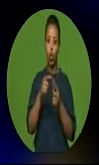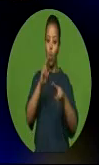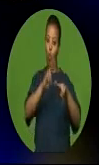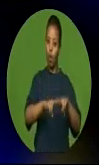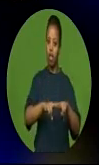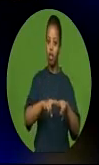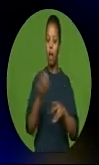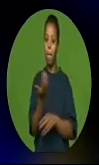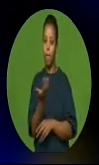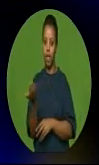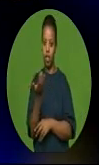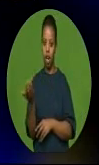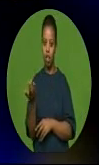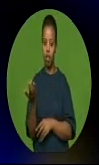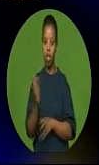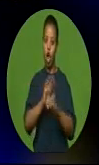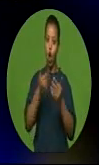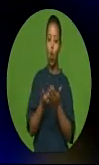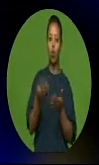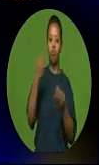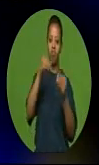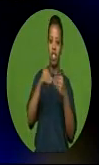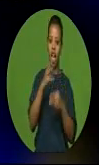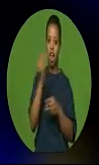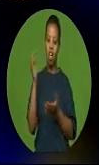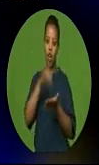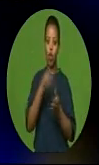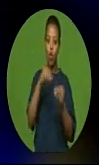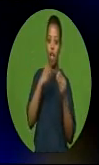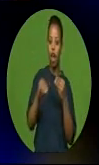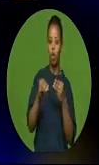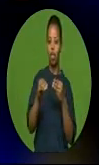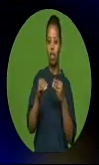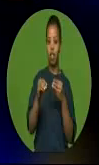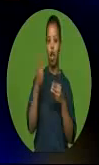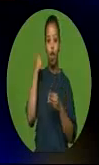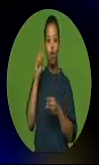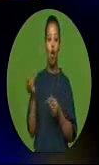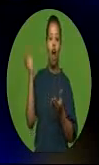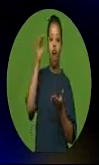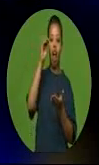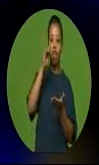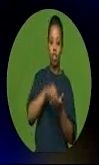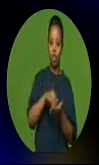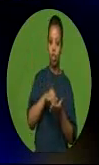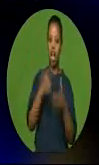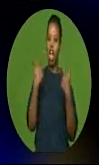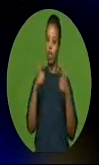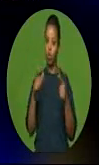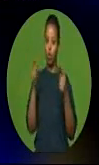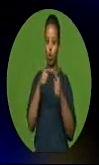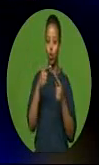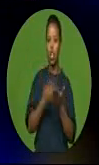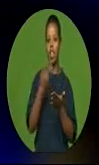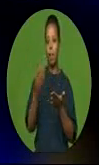place merchandise in wholesale and retail outlets for additional exposure to the